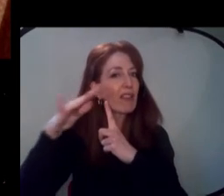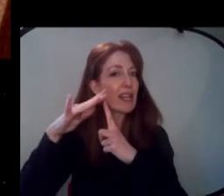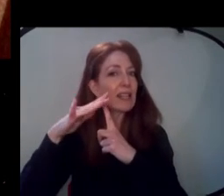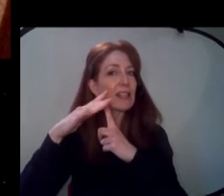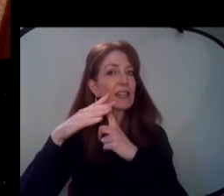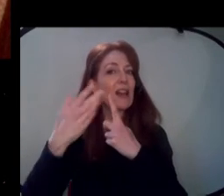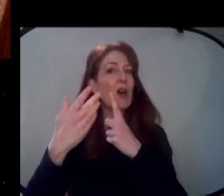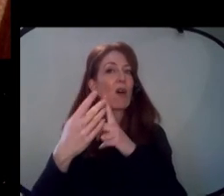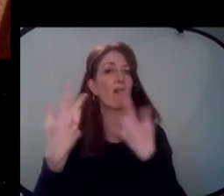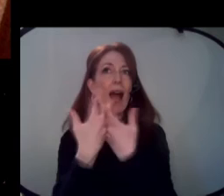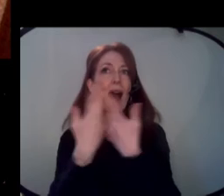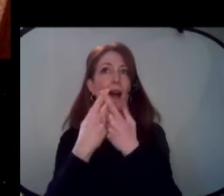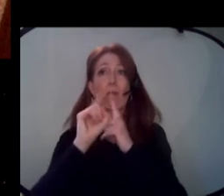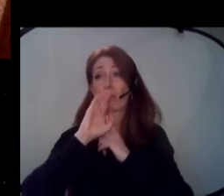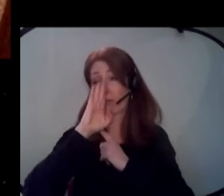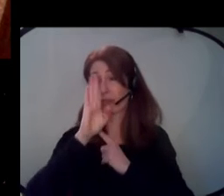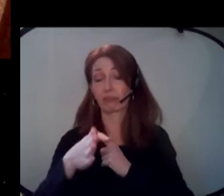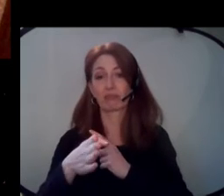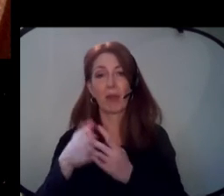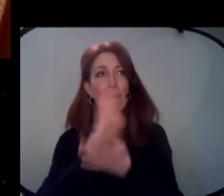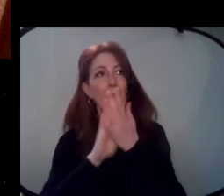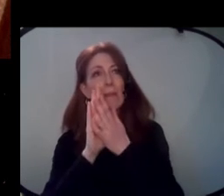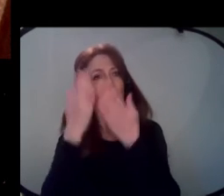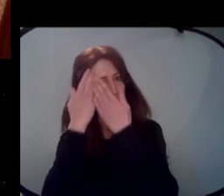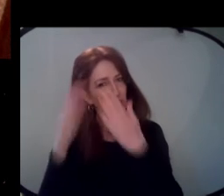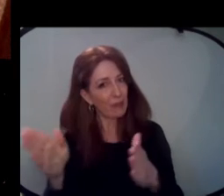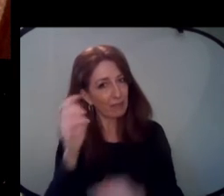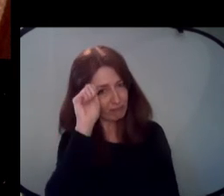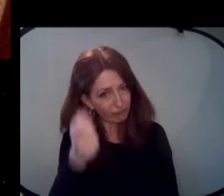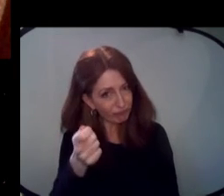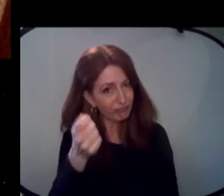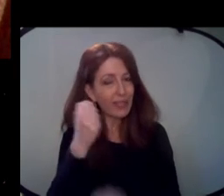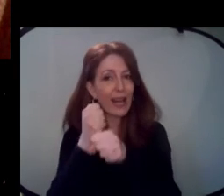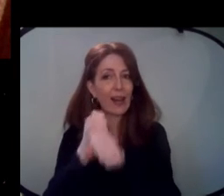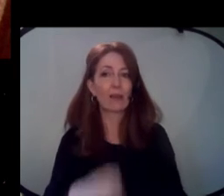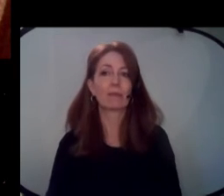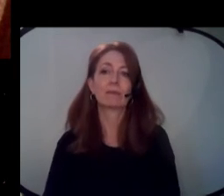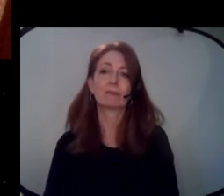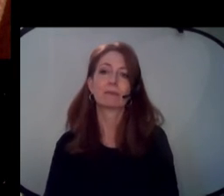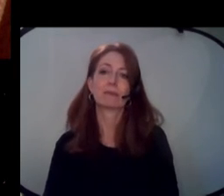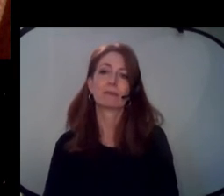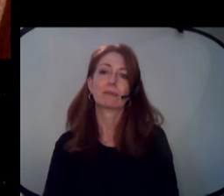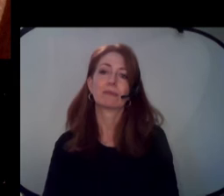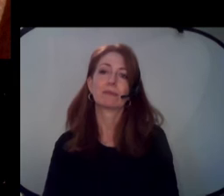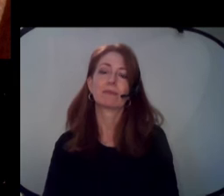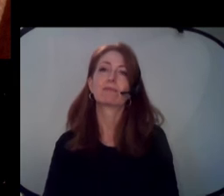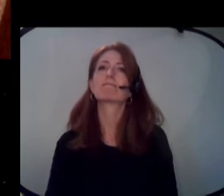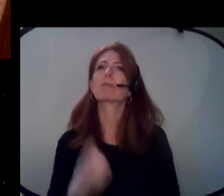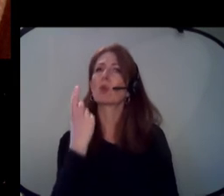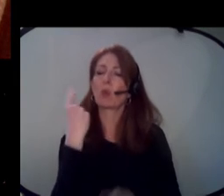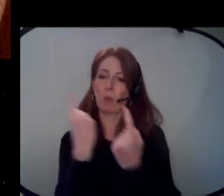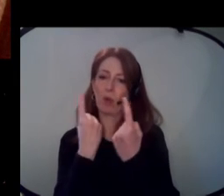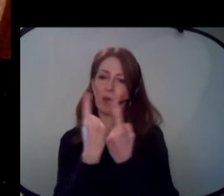with Galileo. And one other, my last point about how I think Artemisia sort of